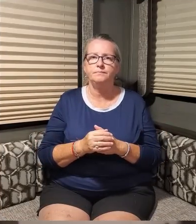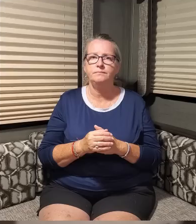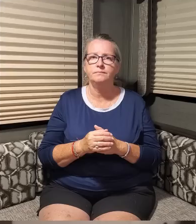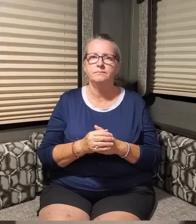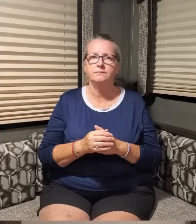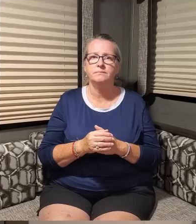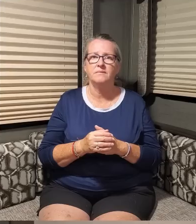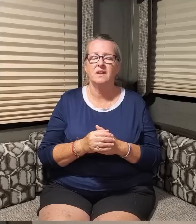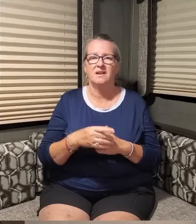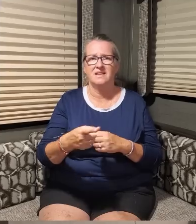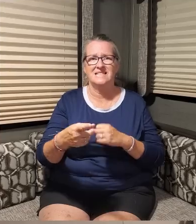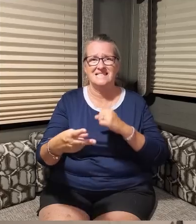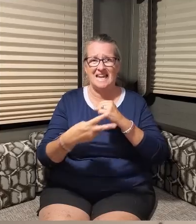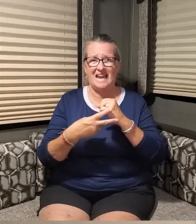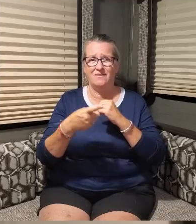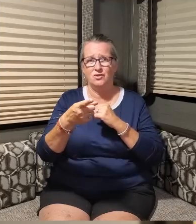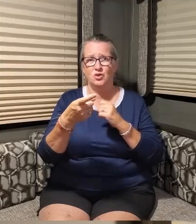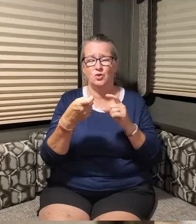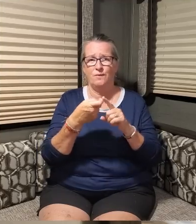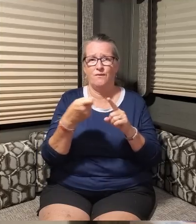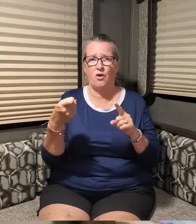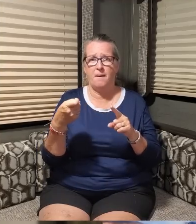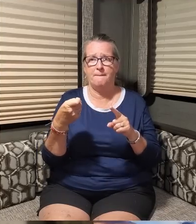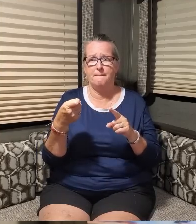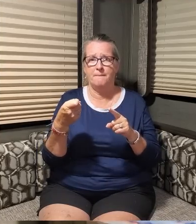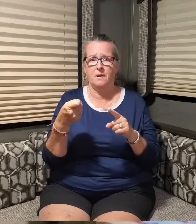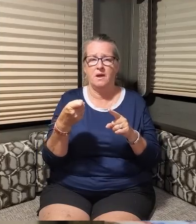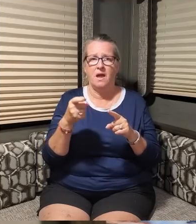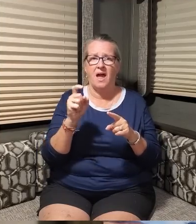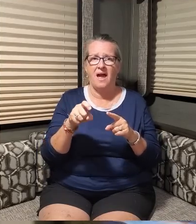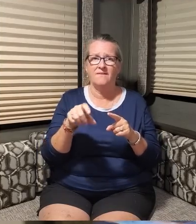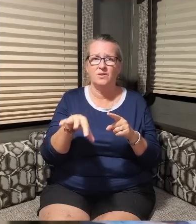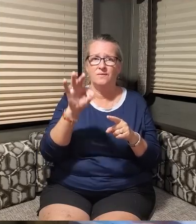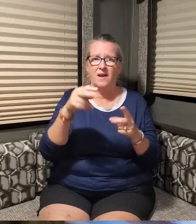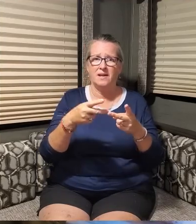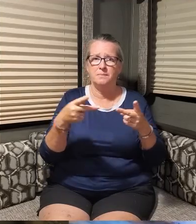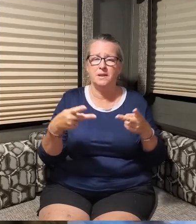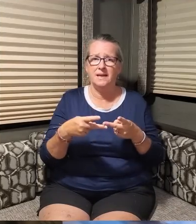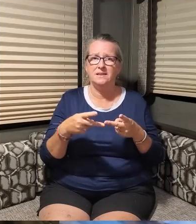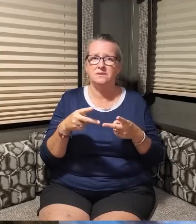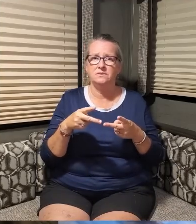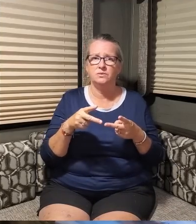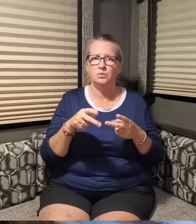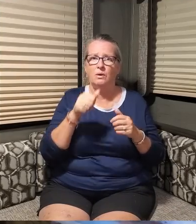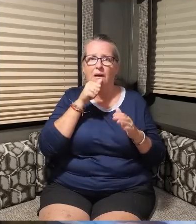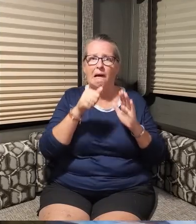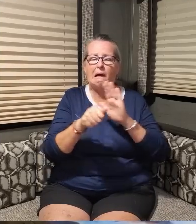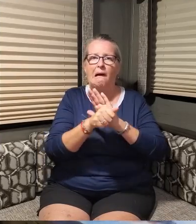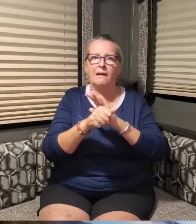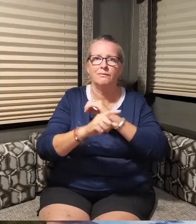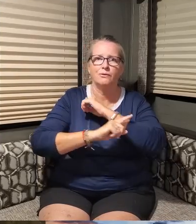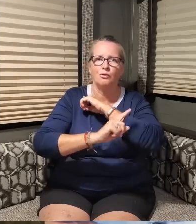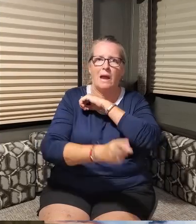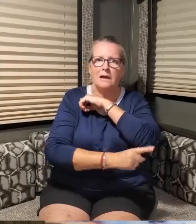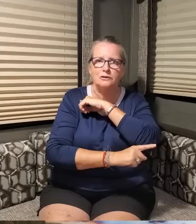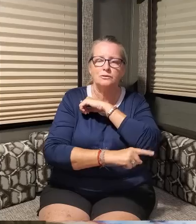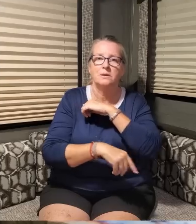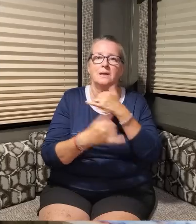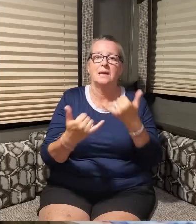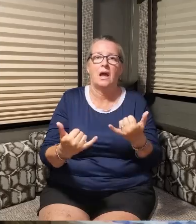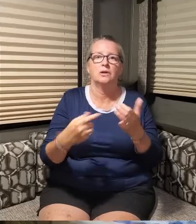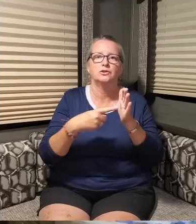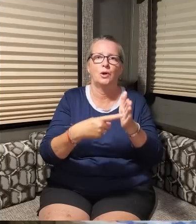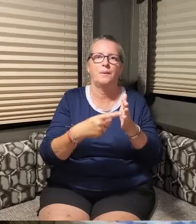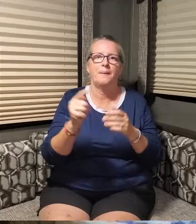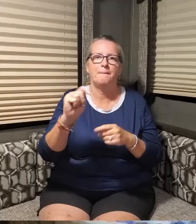Okay, and that saves you from having to find places to stash the bigger stuff that you have in here.